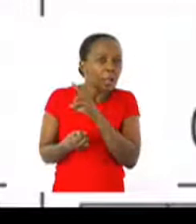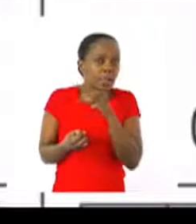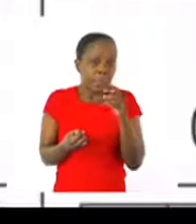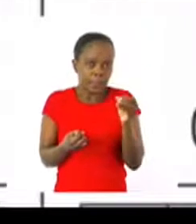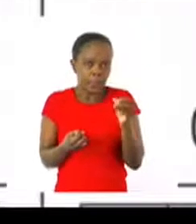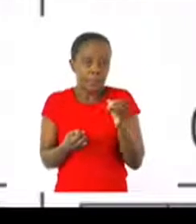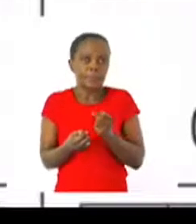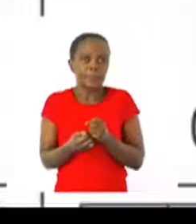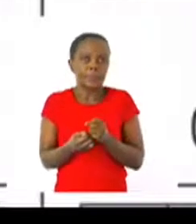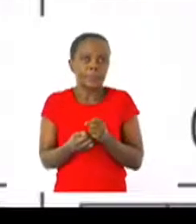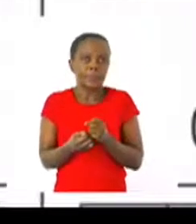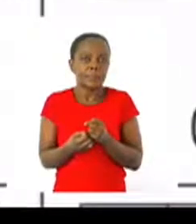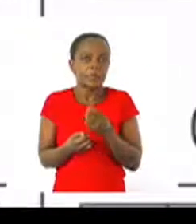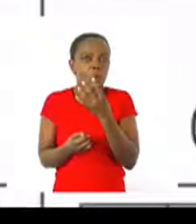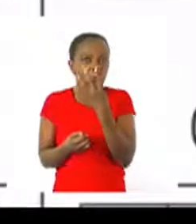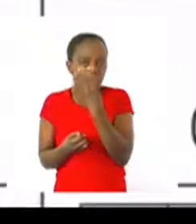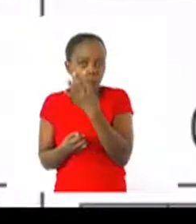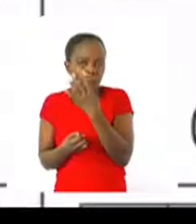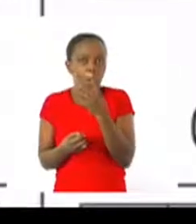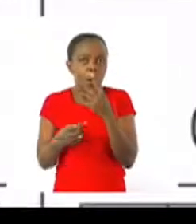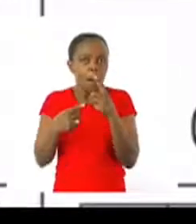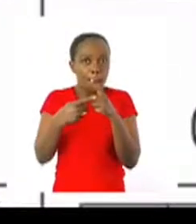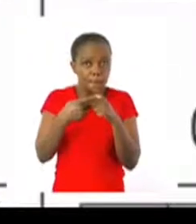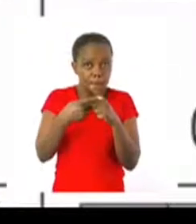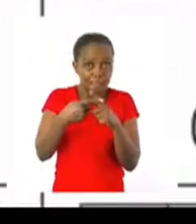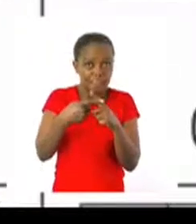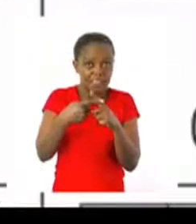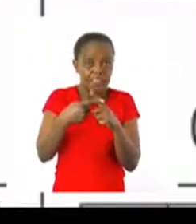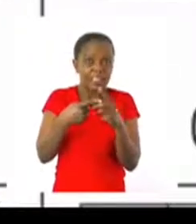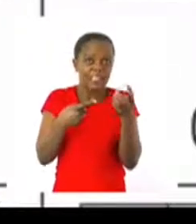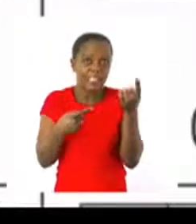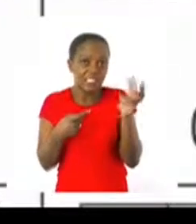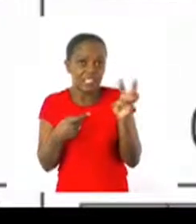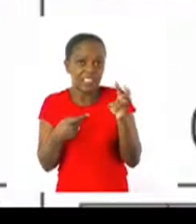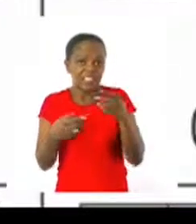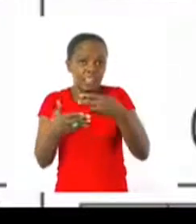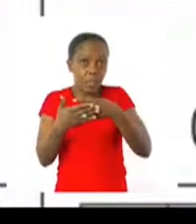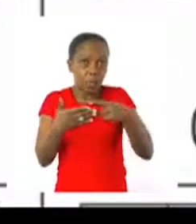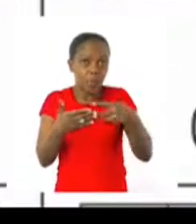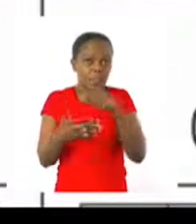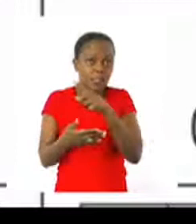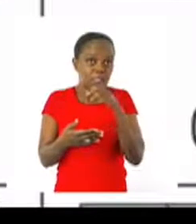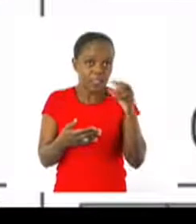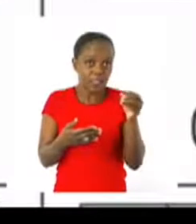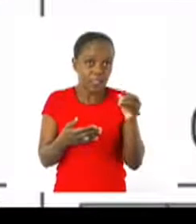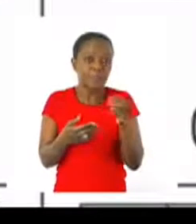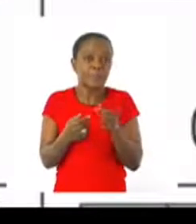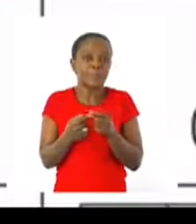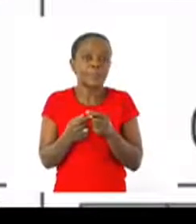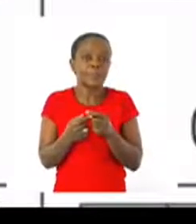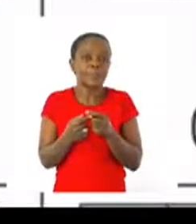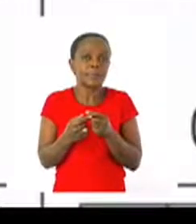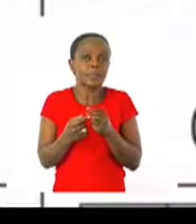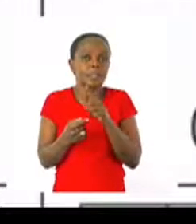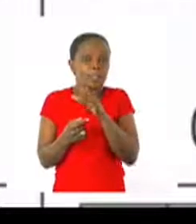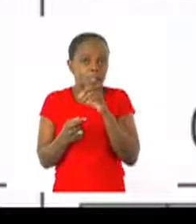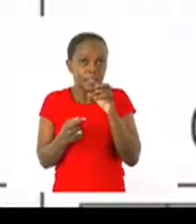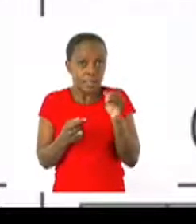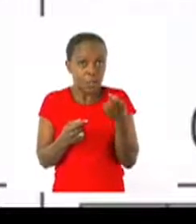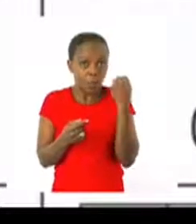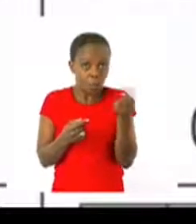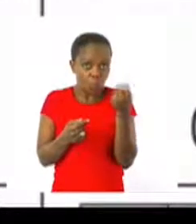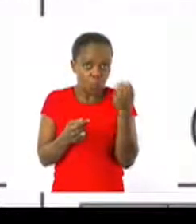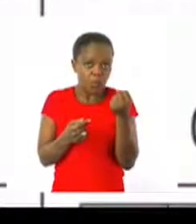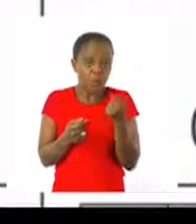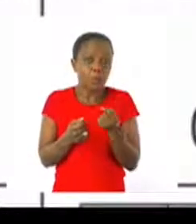6 is equal to 10. And the opposite, 10 balls all together, we